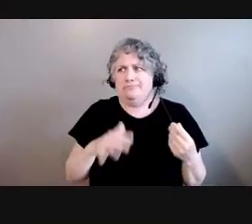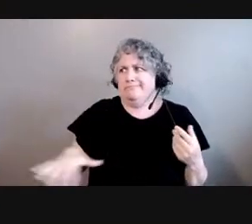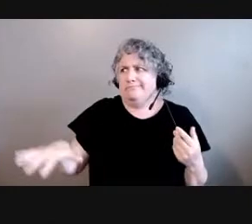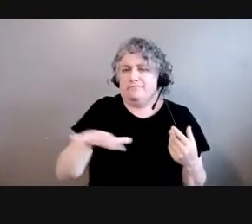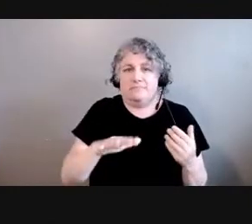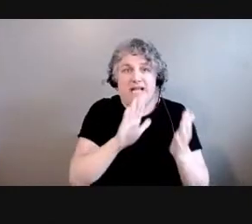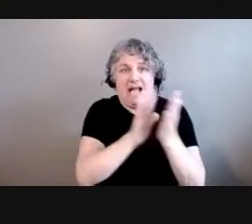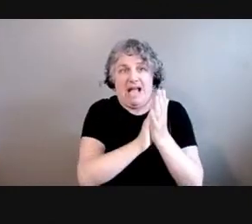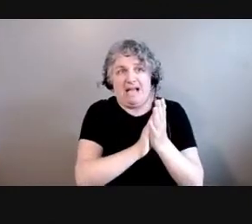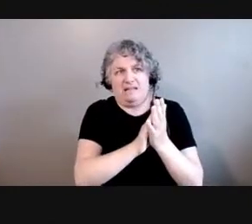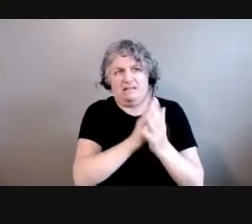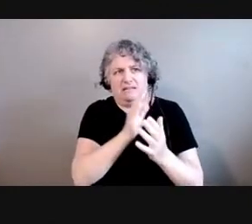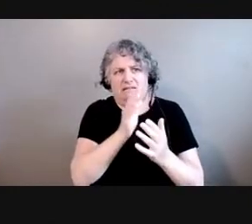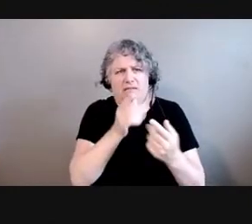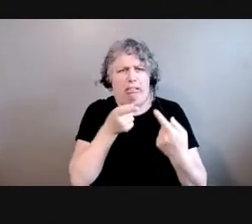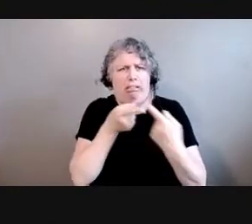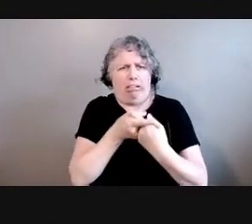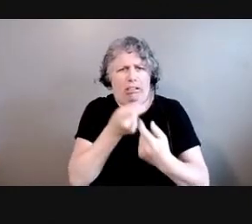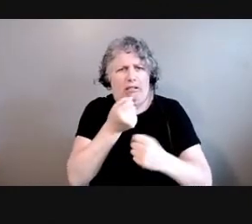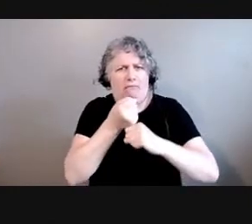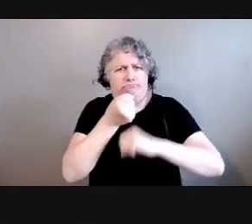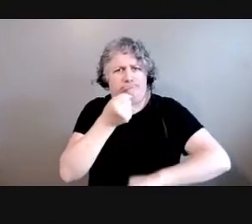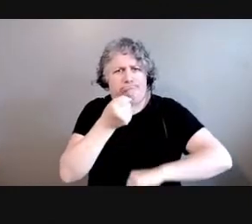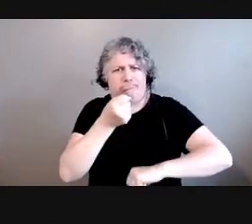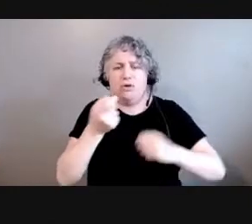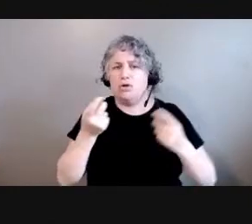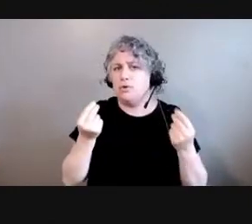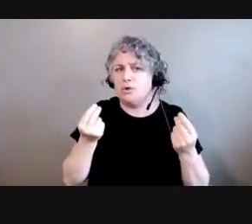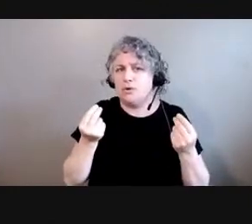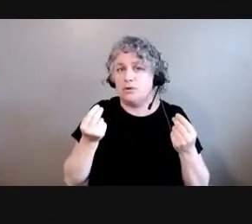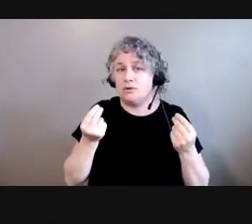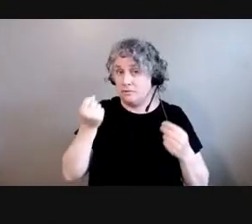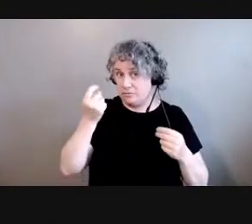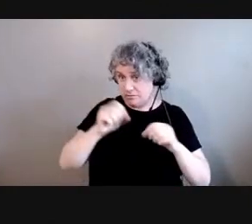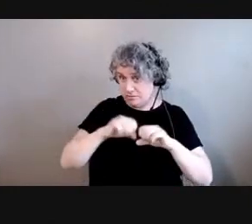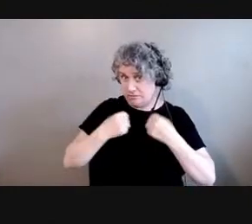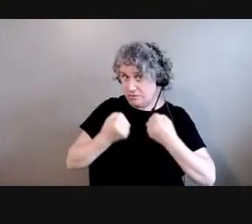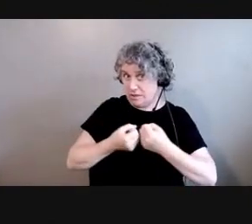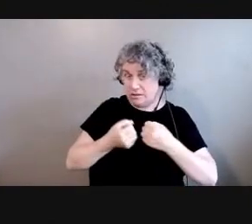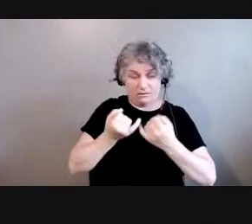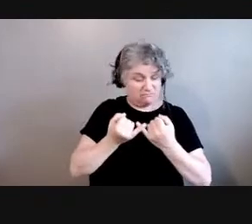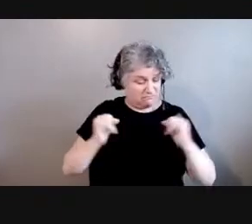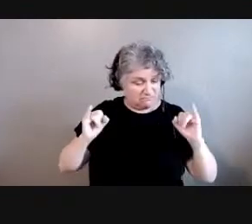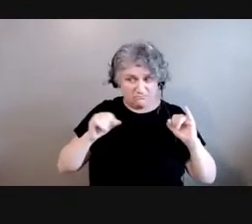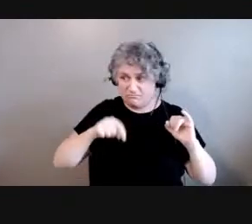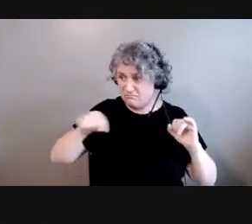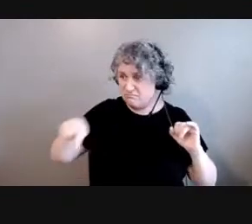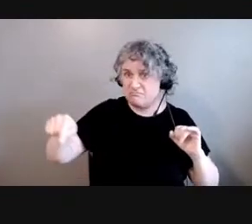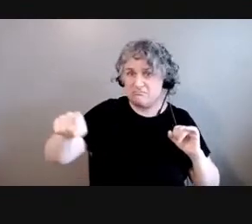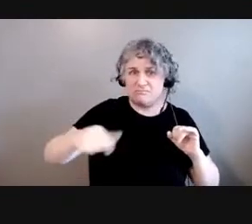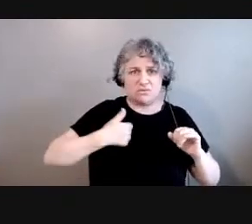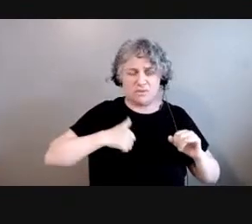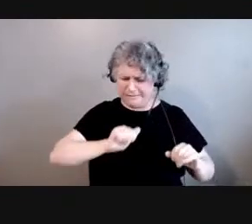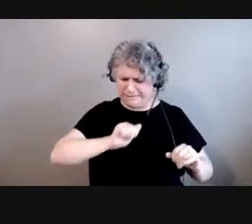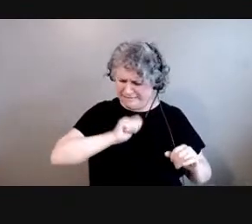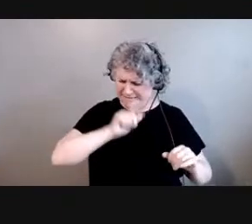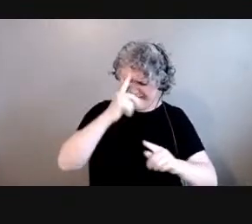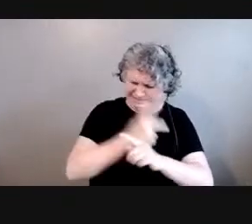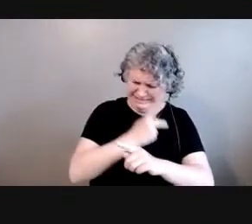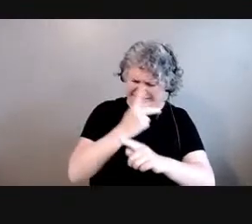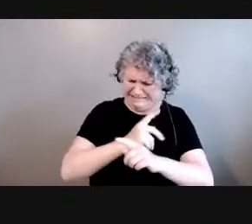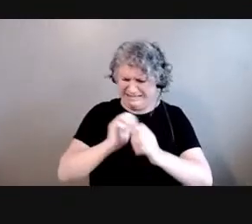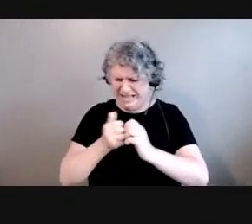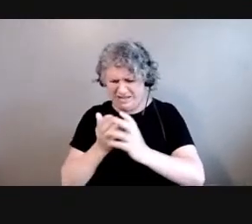get it for us, what do? Again, we live in a self-reliant society. So many of us try to do this thing for ourselves and figure it out as we